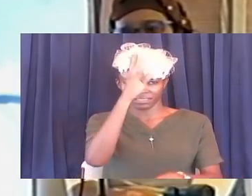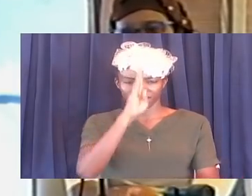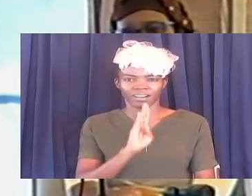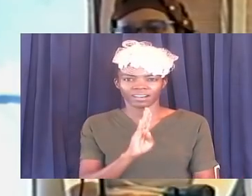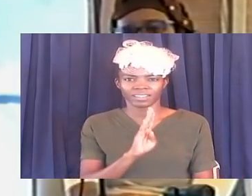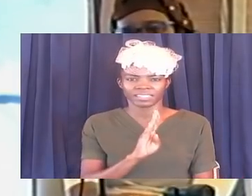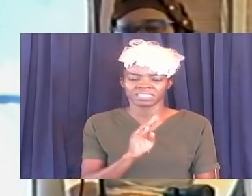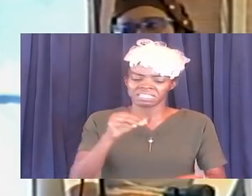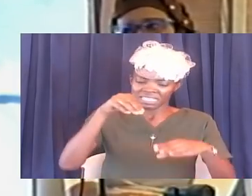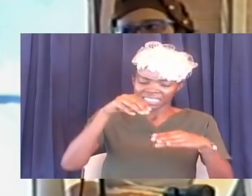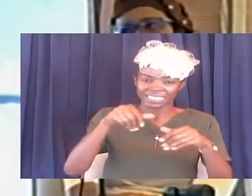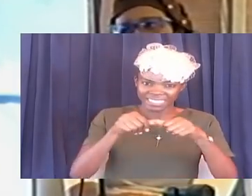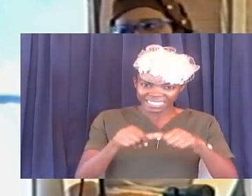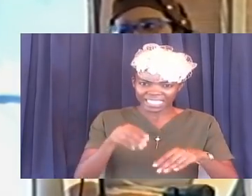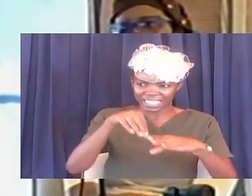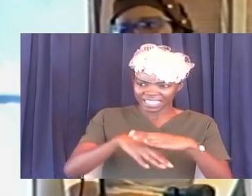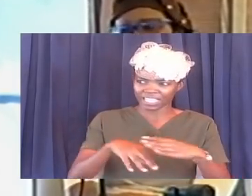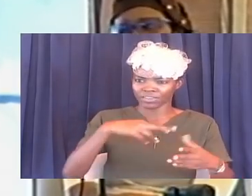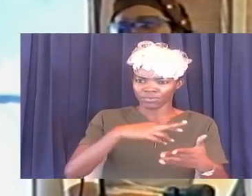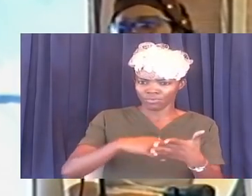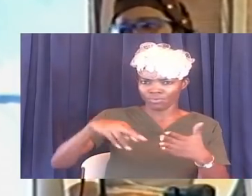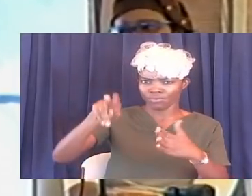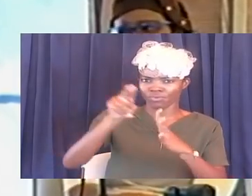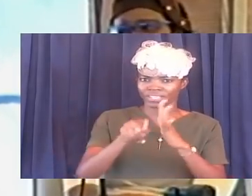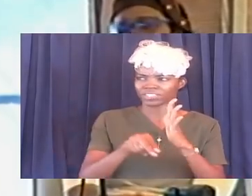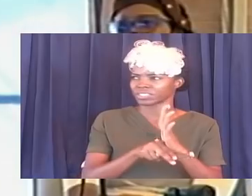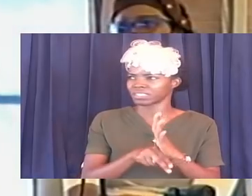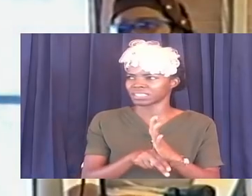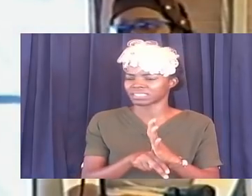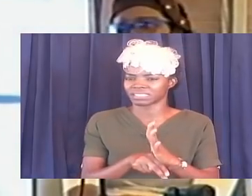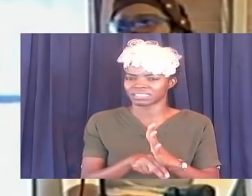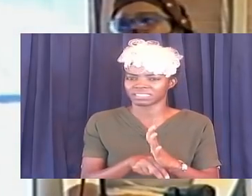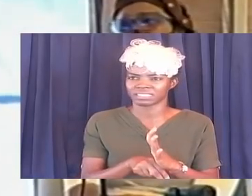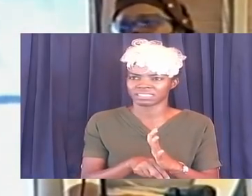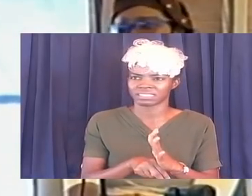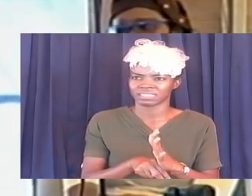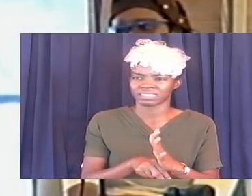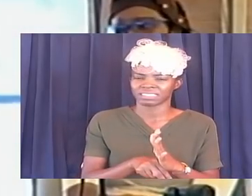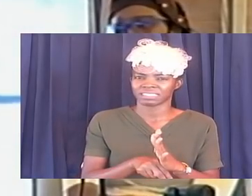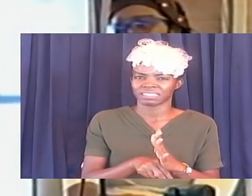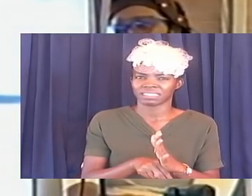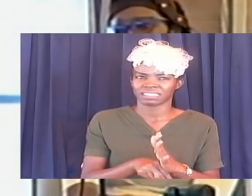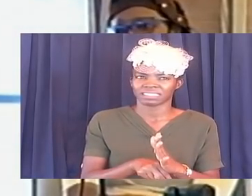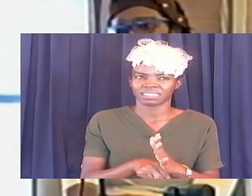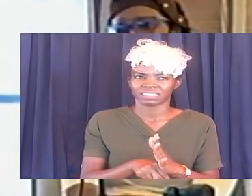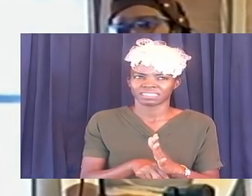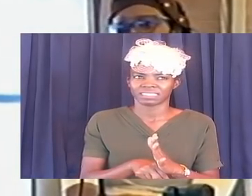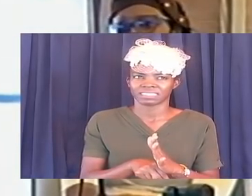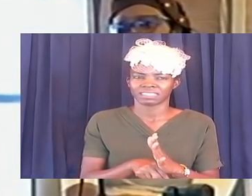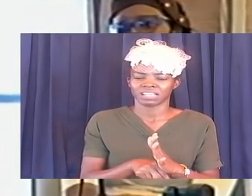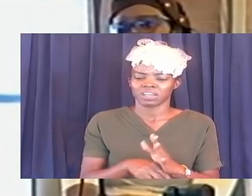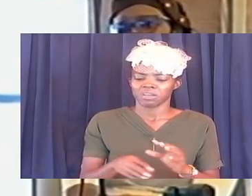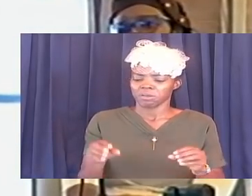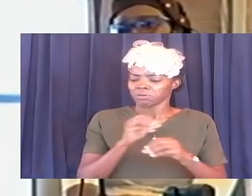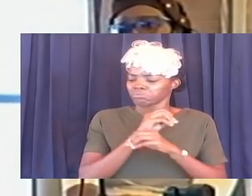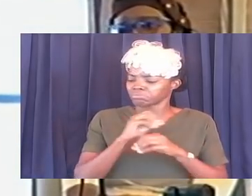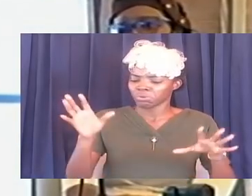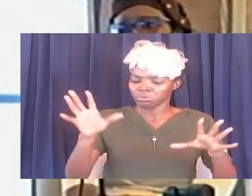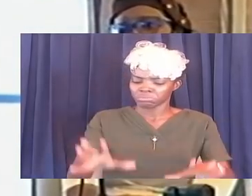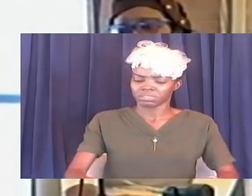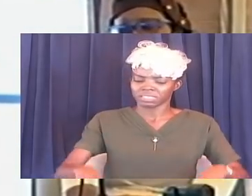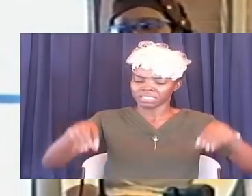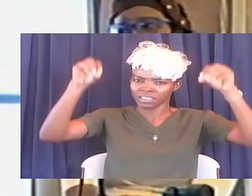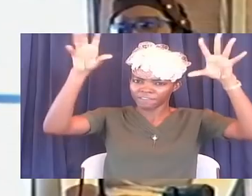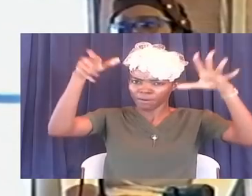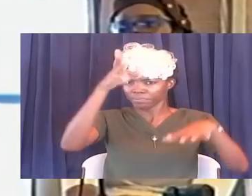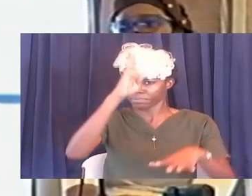In righteousness. No compromise. Hallelujah. No surrender. Forward